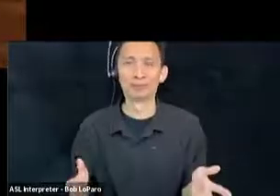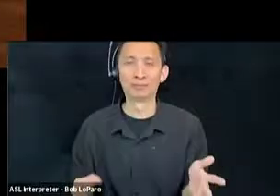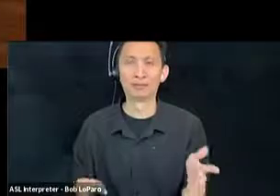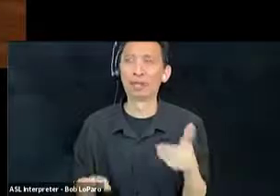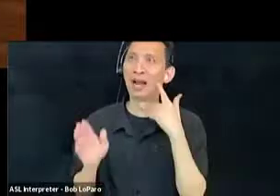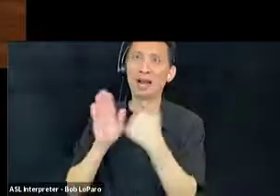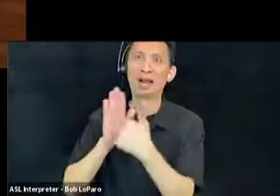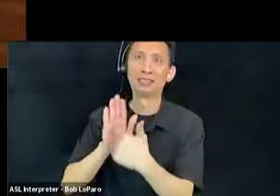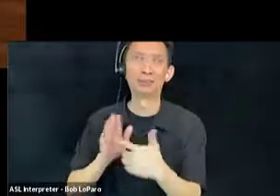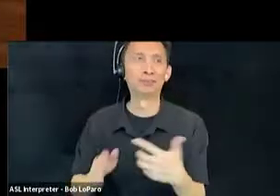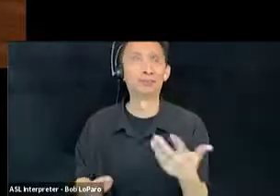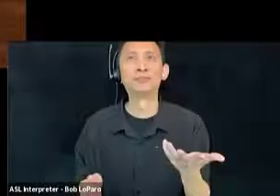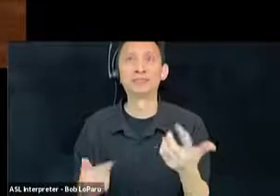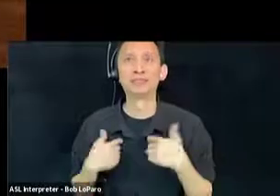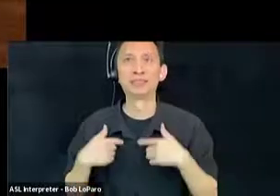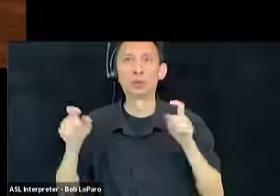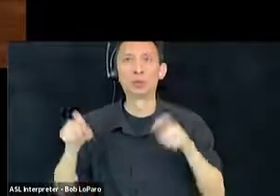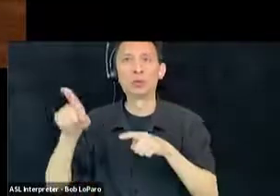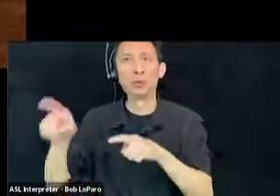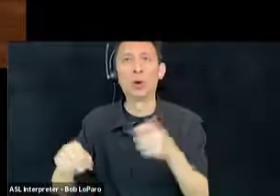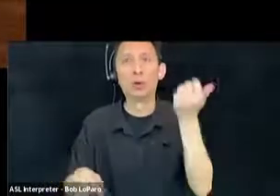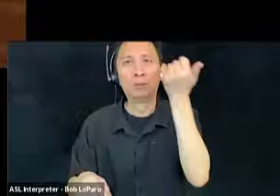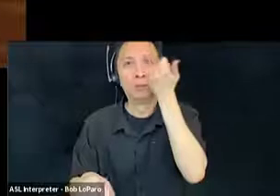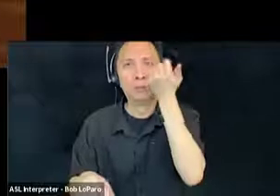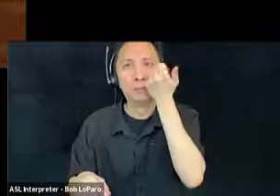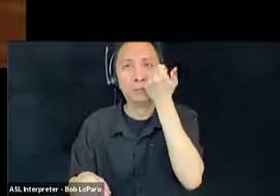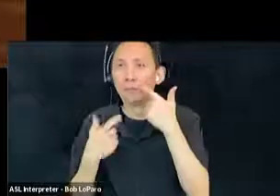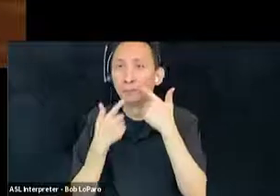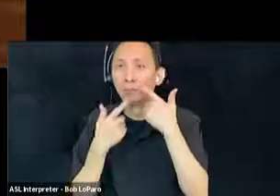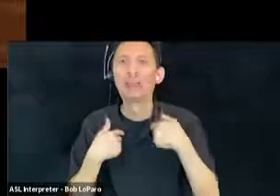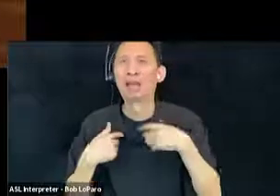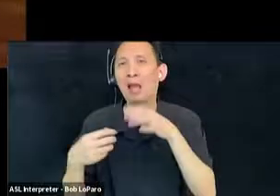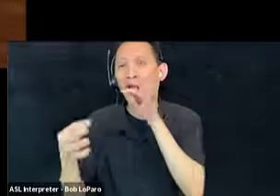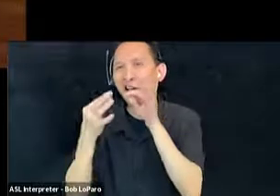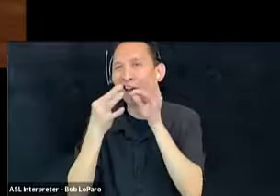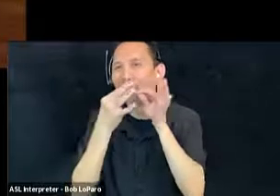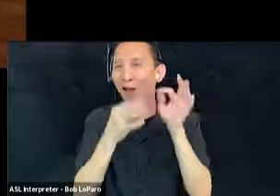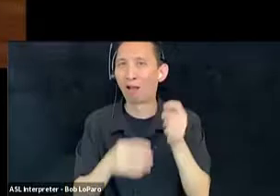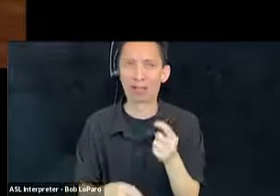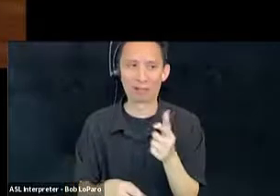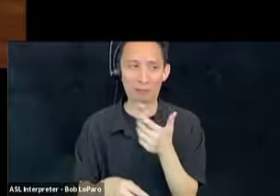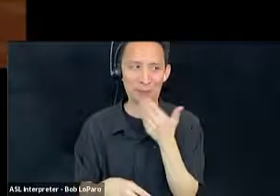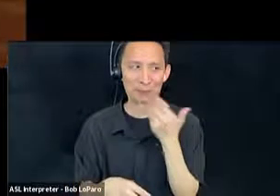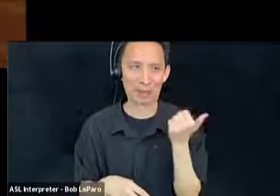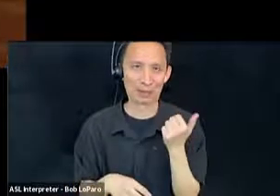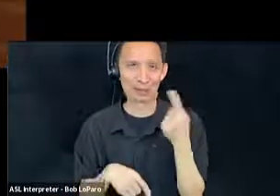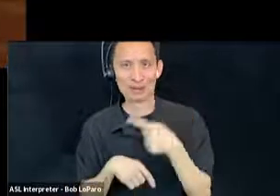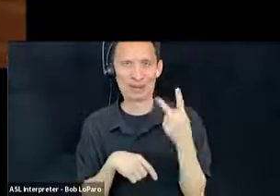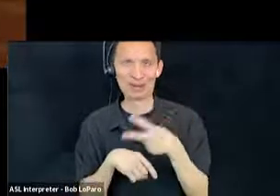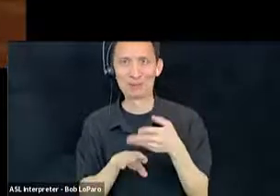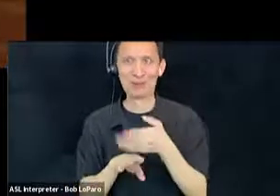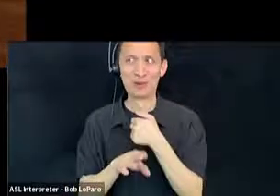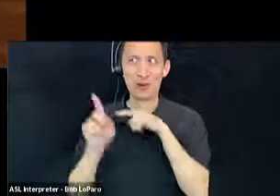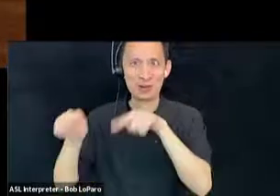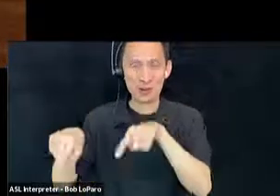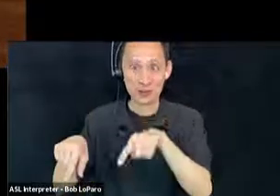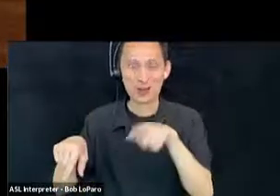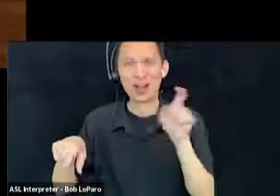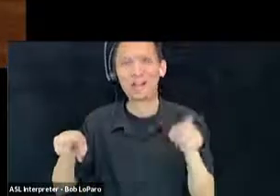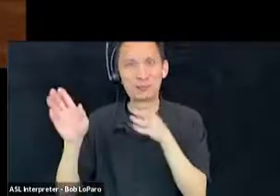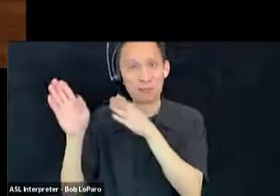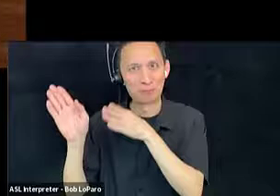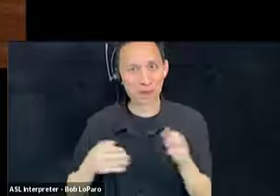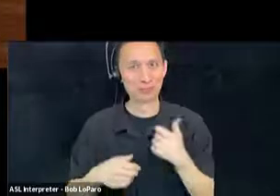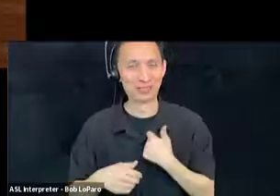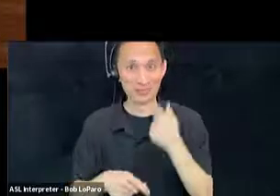um, I'm going to floss a little bit better, you know, before I go because I need to prepare, you know,